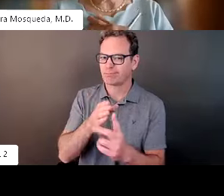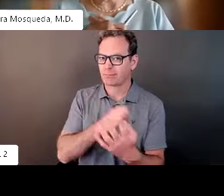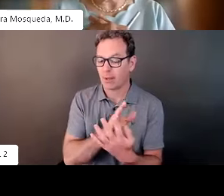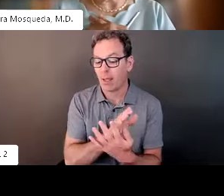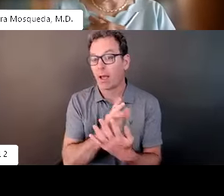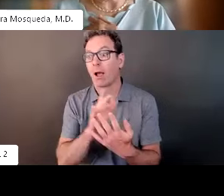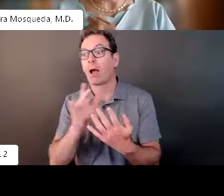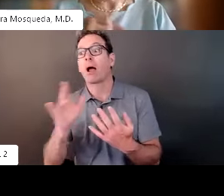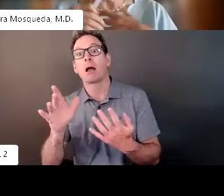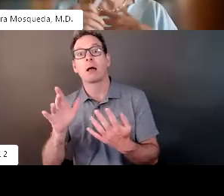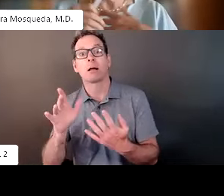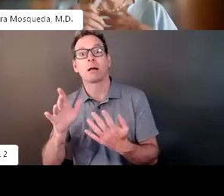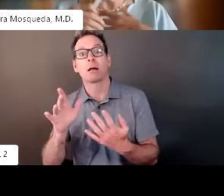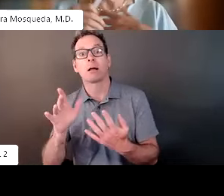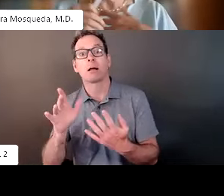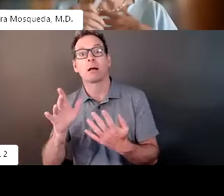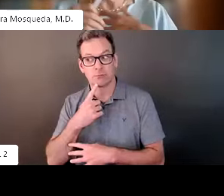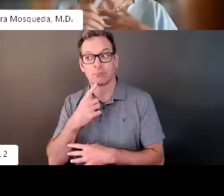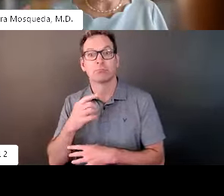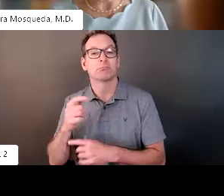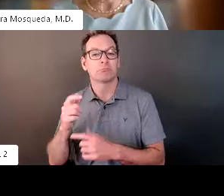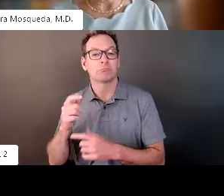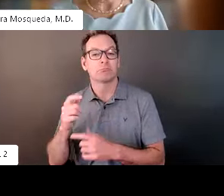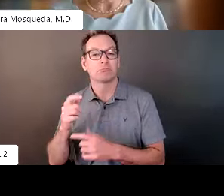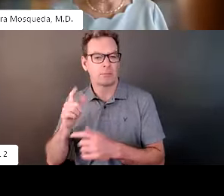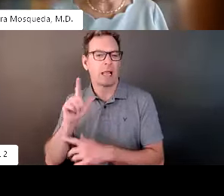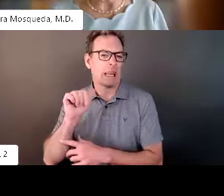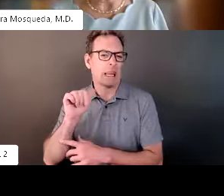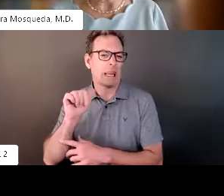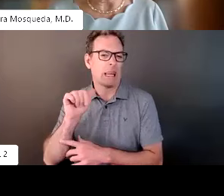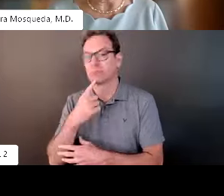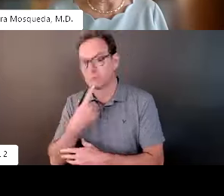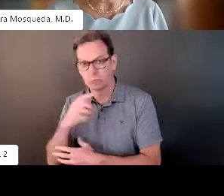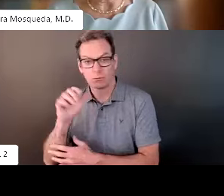to a point where you might be nonverbal, you have trouble communicating,